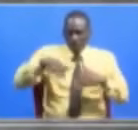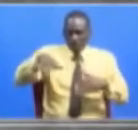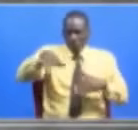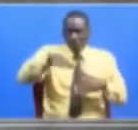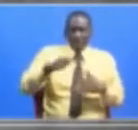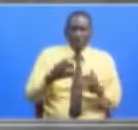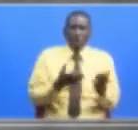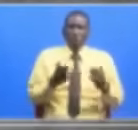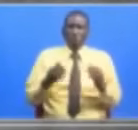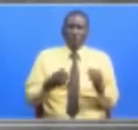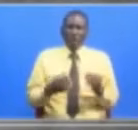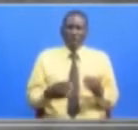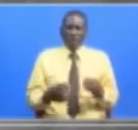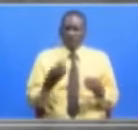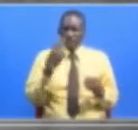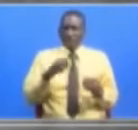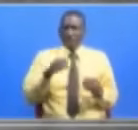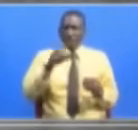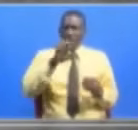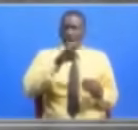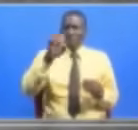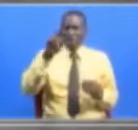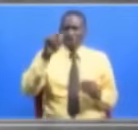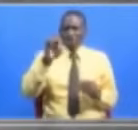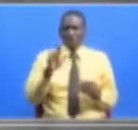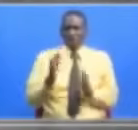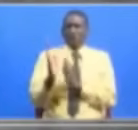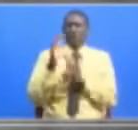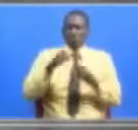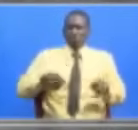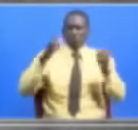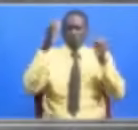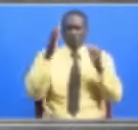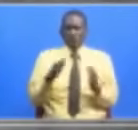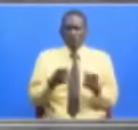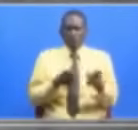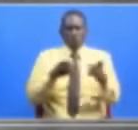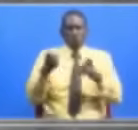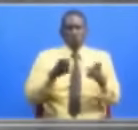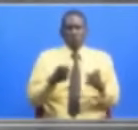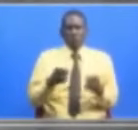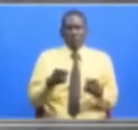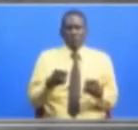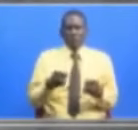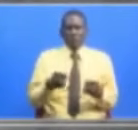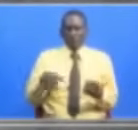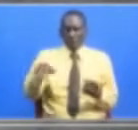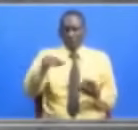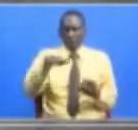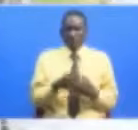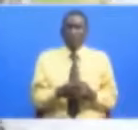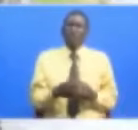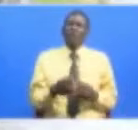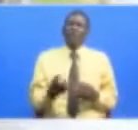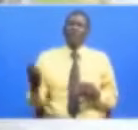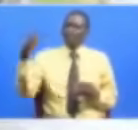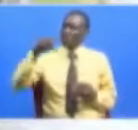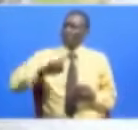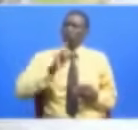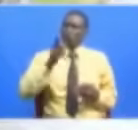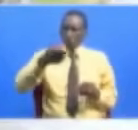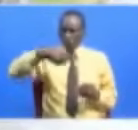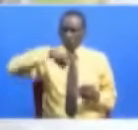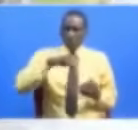where he meets Emmanuel Cheruyot, the security guard manning the stall. Akakuja akatuambia